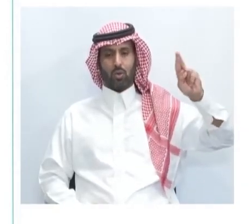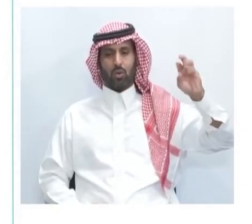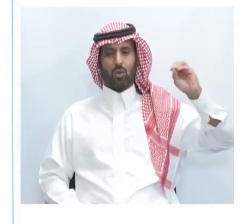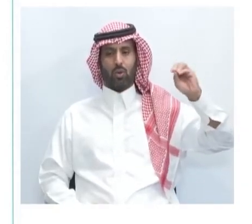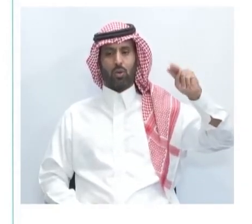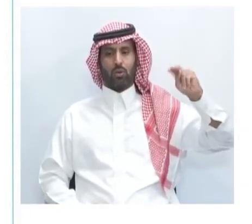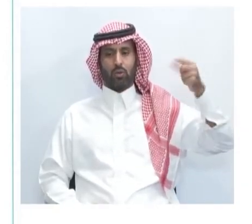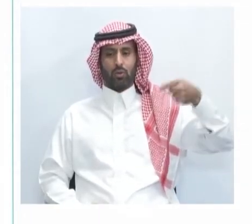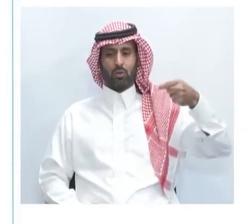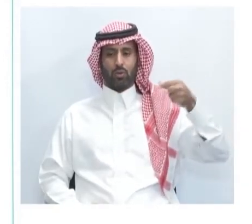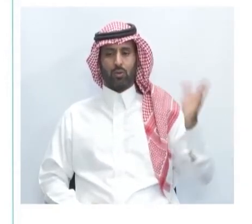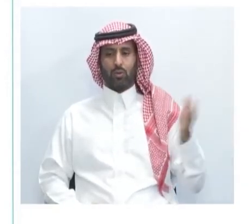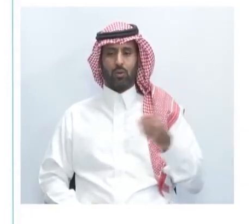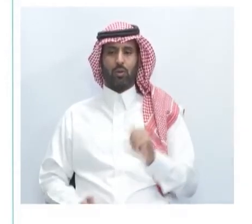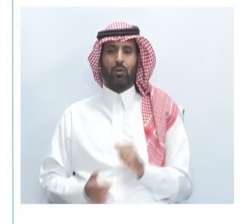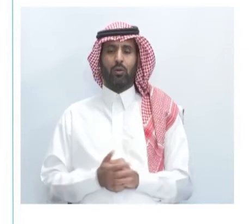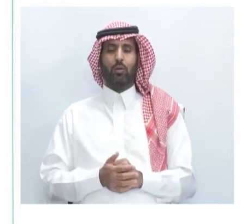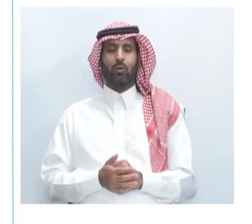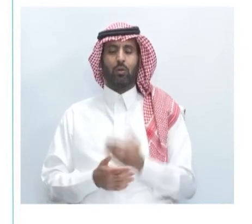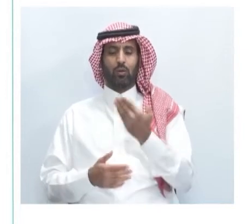strong.